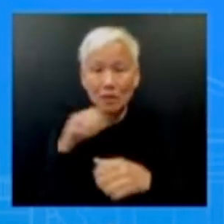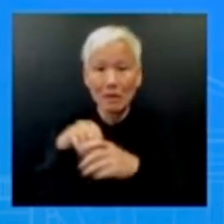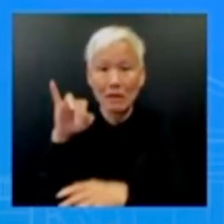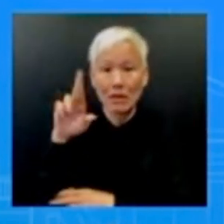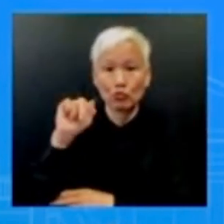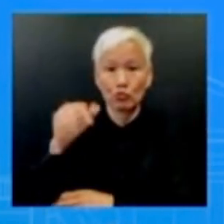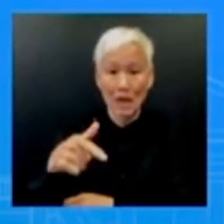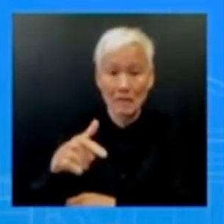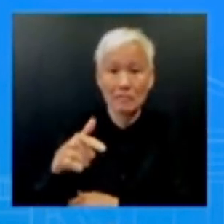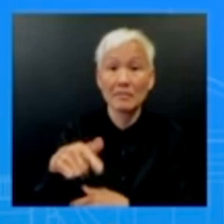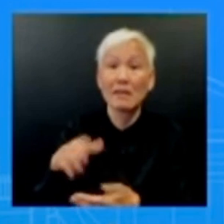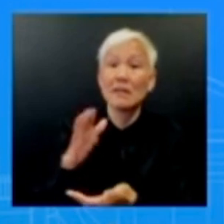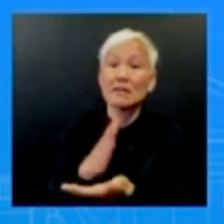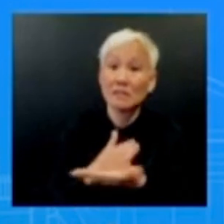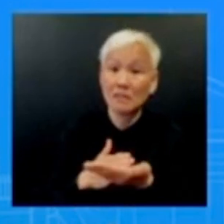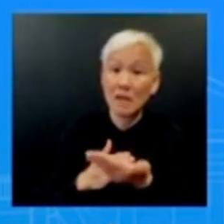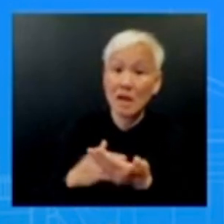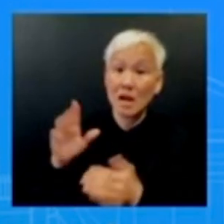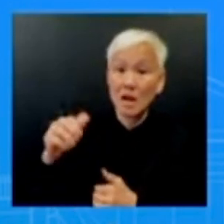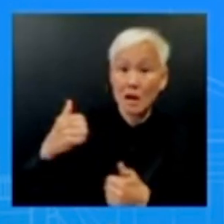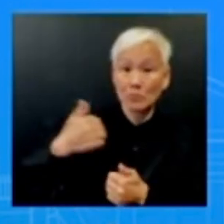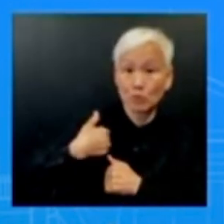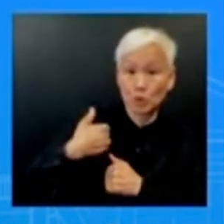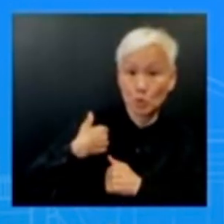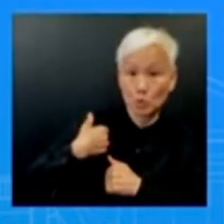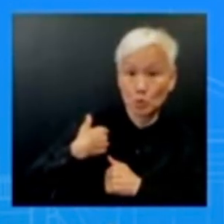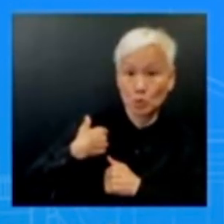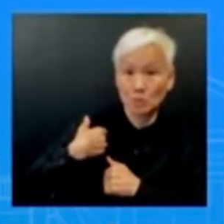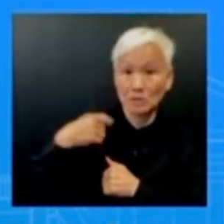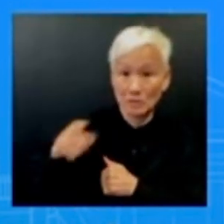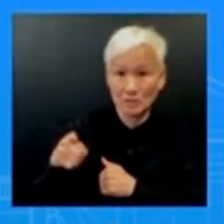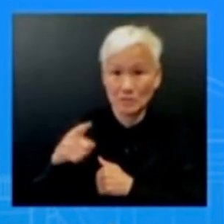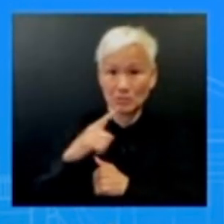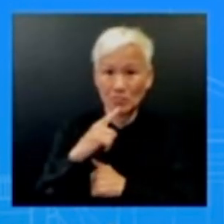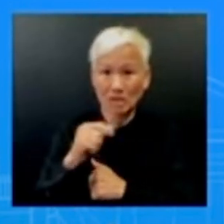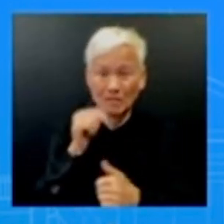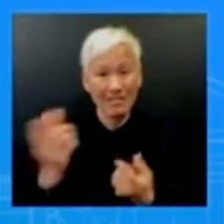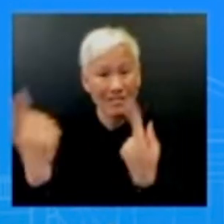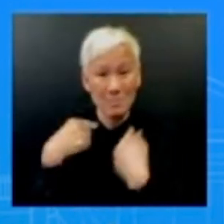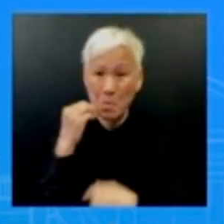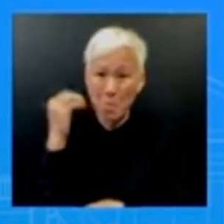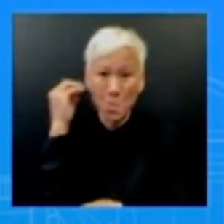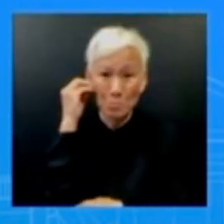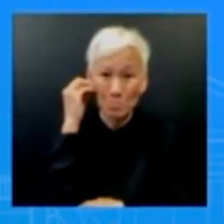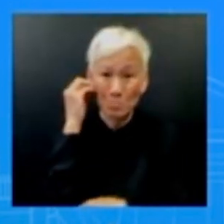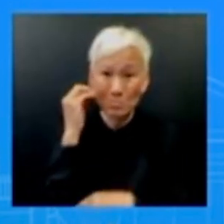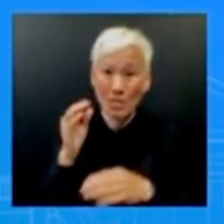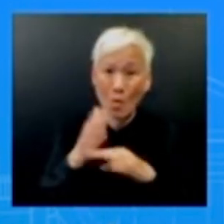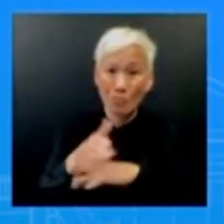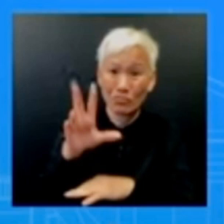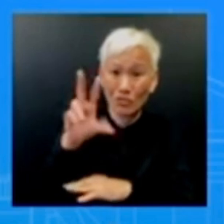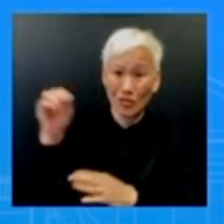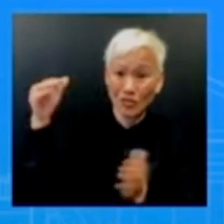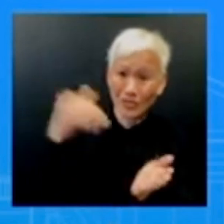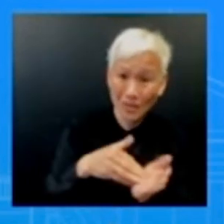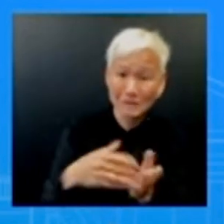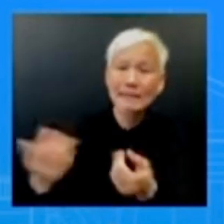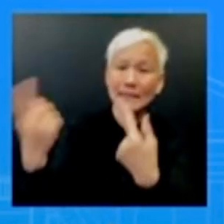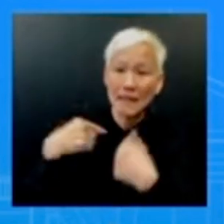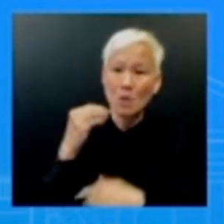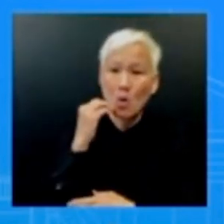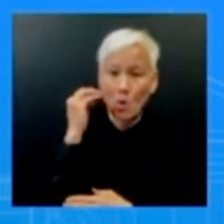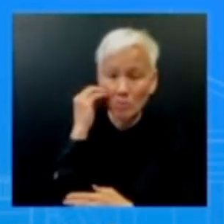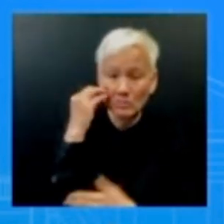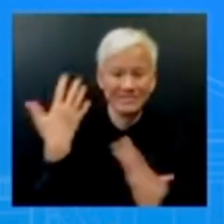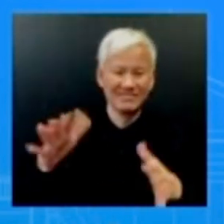troops did not make it home from the war. More than 30,000 came home forever changed by wounds and injuries. And it's